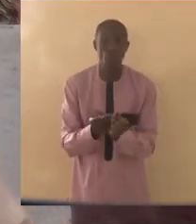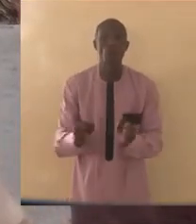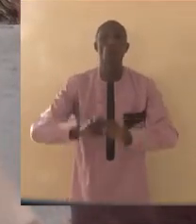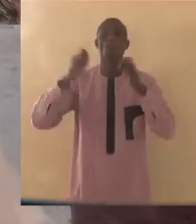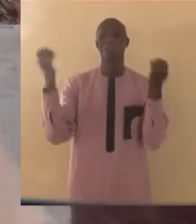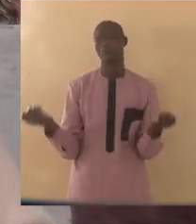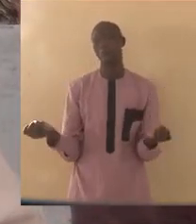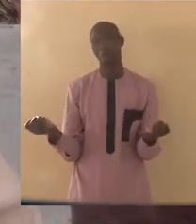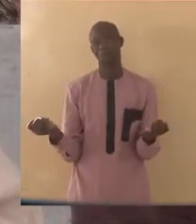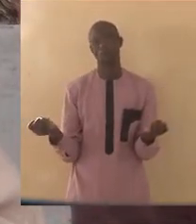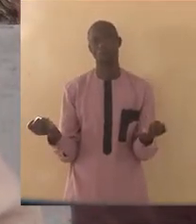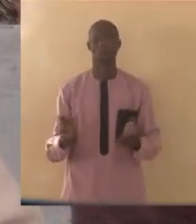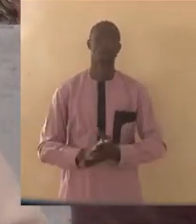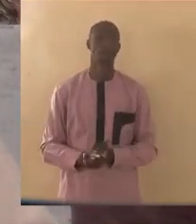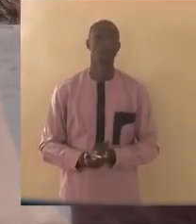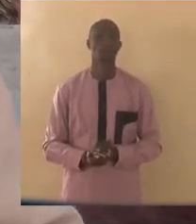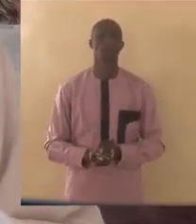of vulnerability.